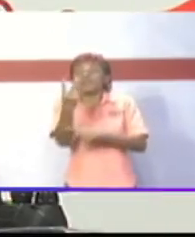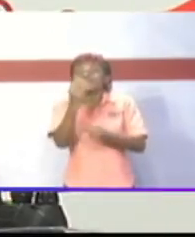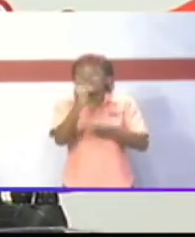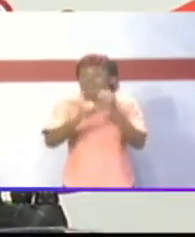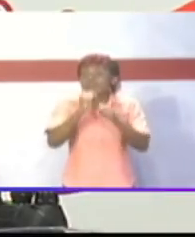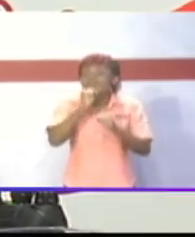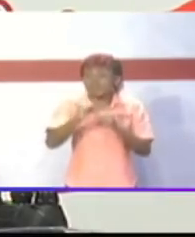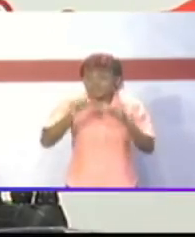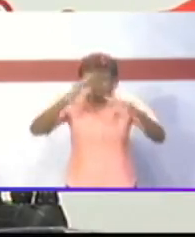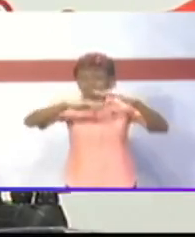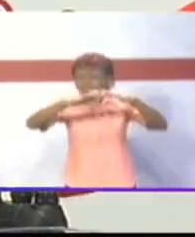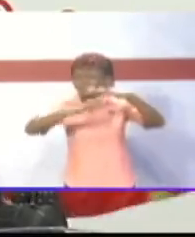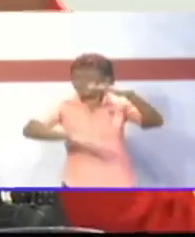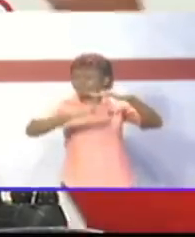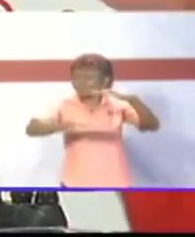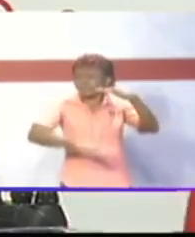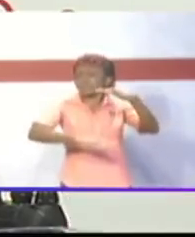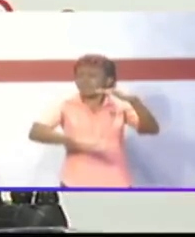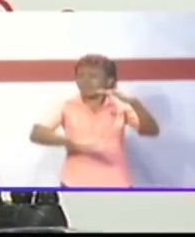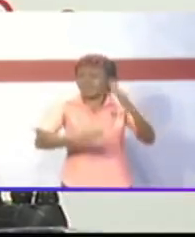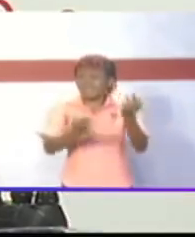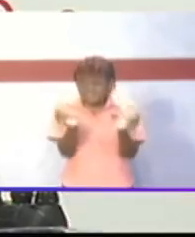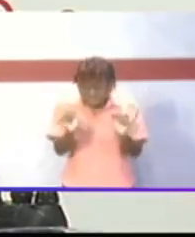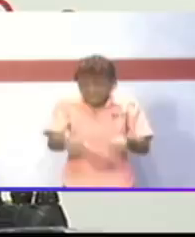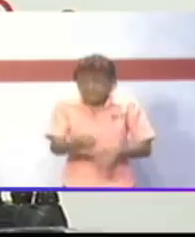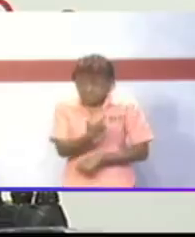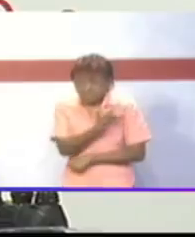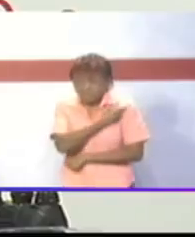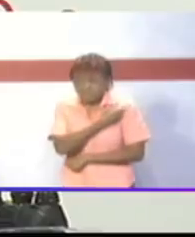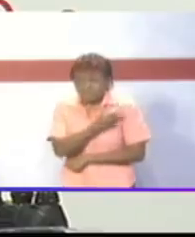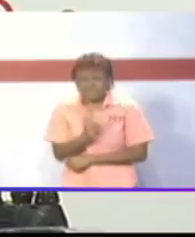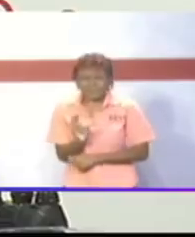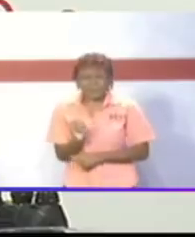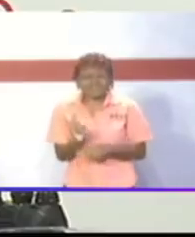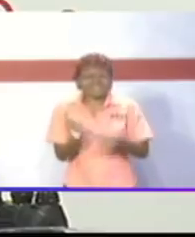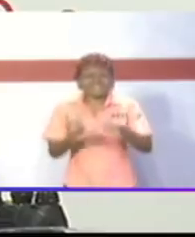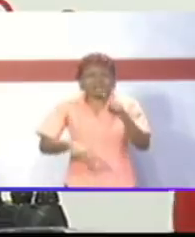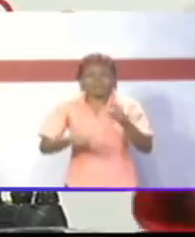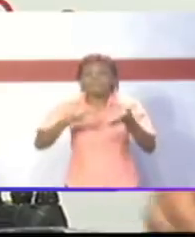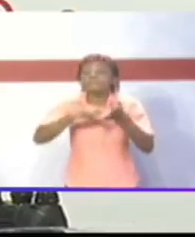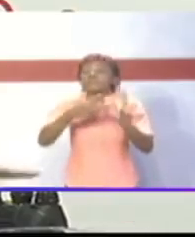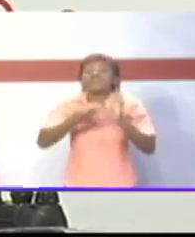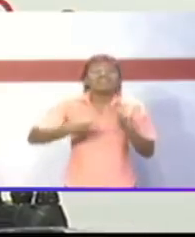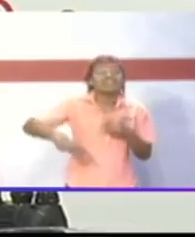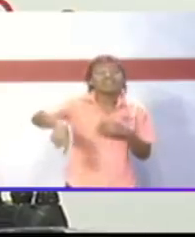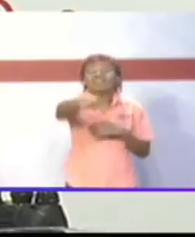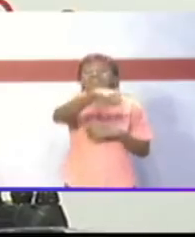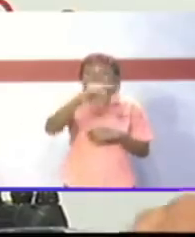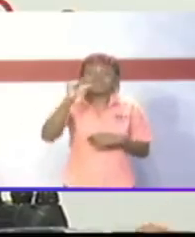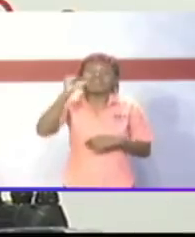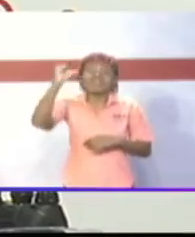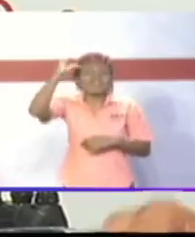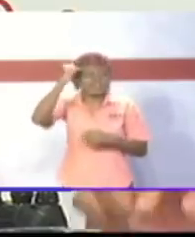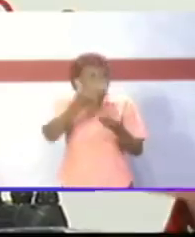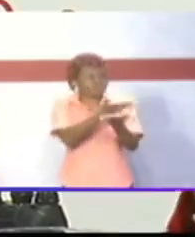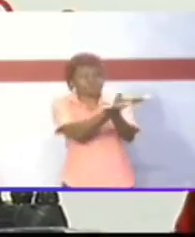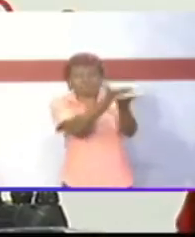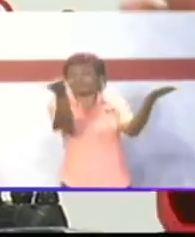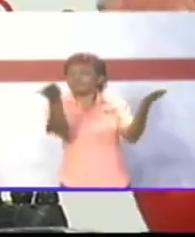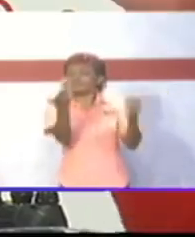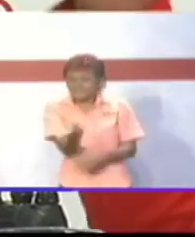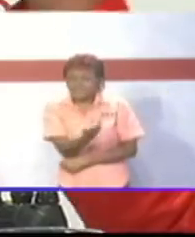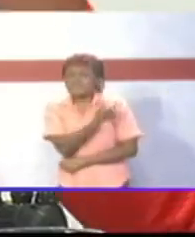vaccinated, to protect those who cannot be vaccinated. So right now, we only have about 45% of